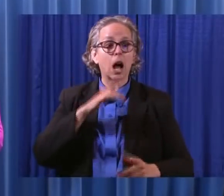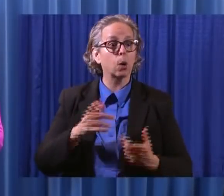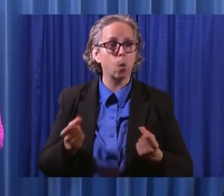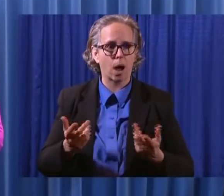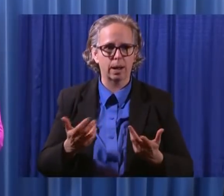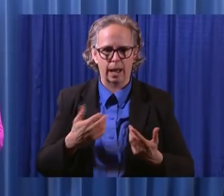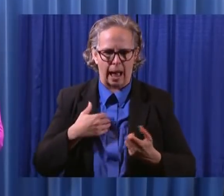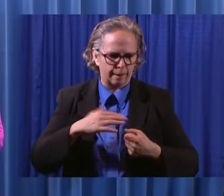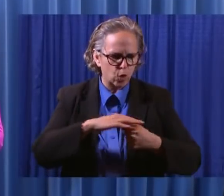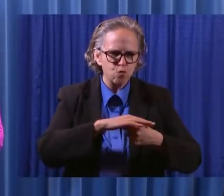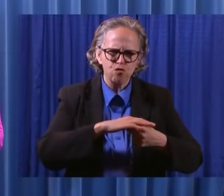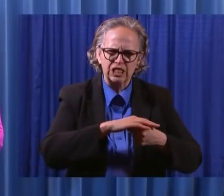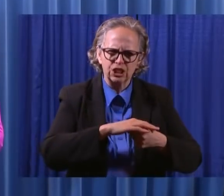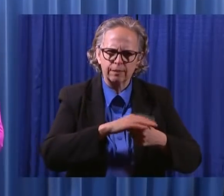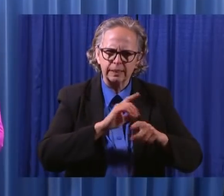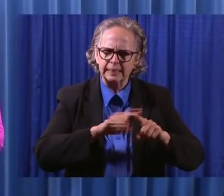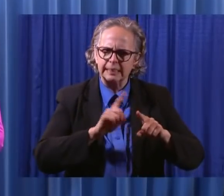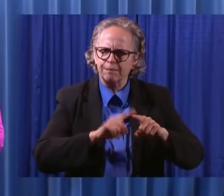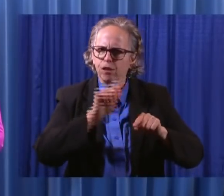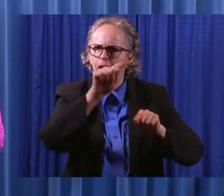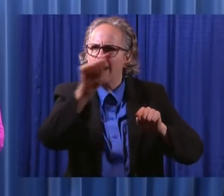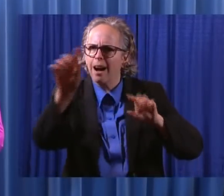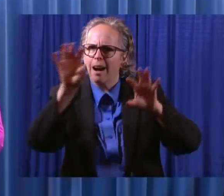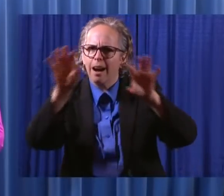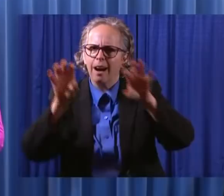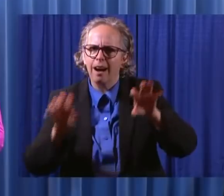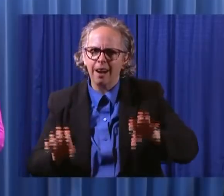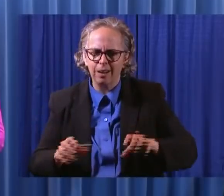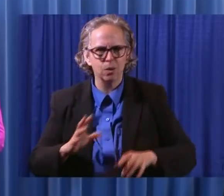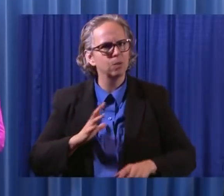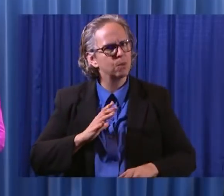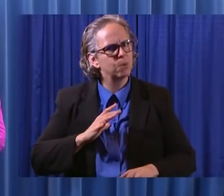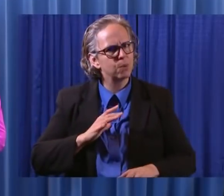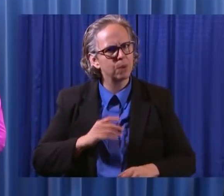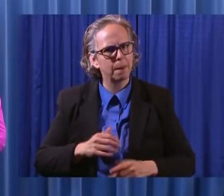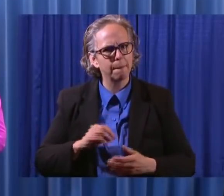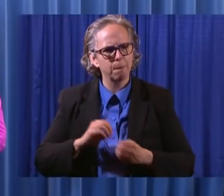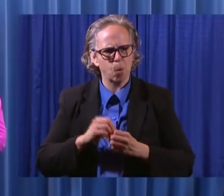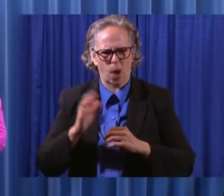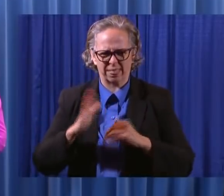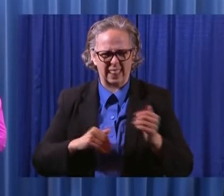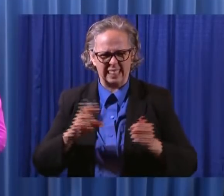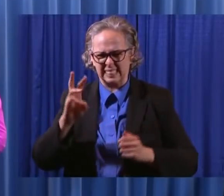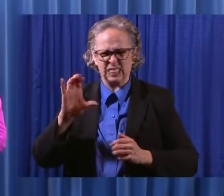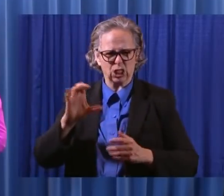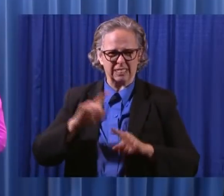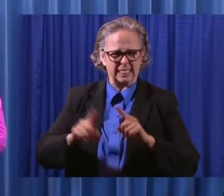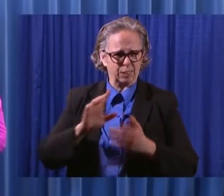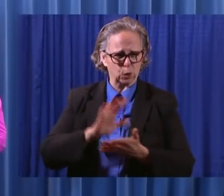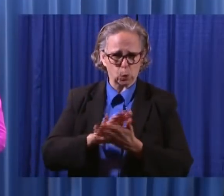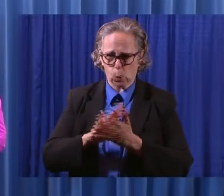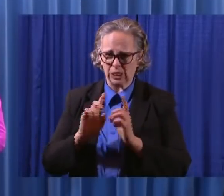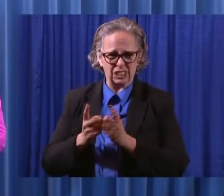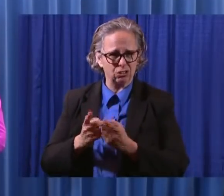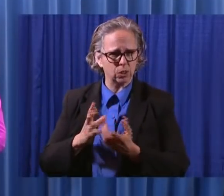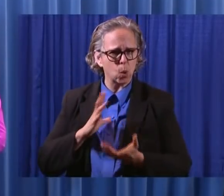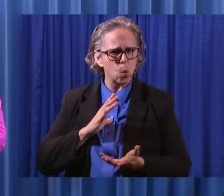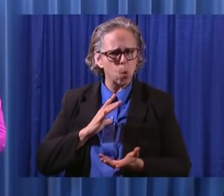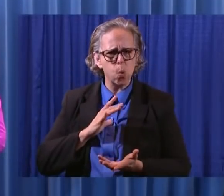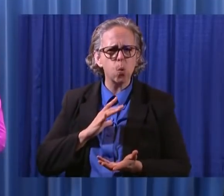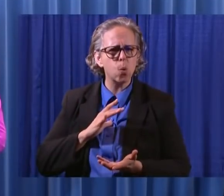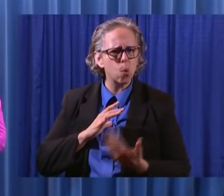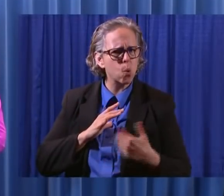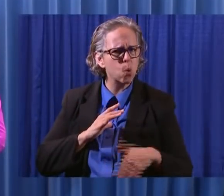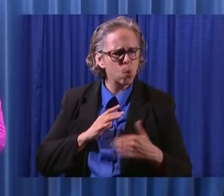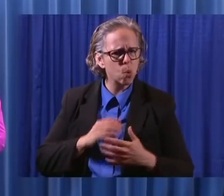different areas of the state. Over 600 school districts in the state, in addition to, you